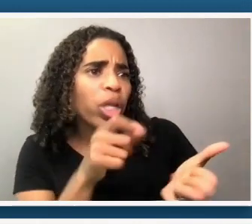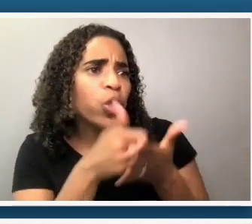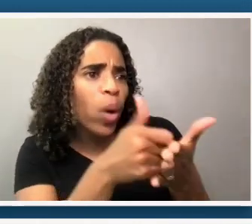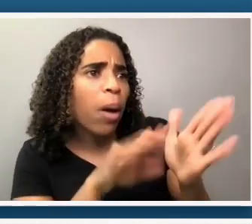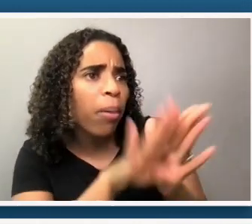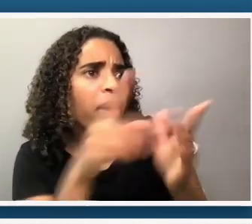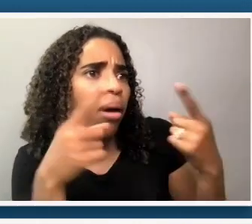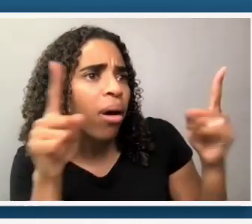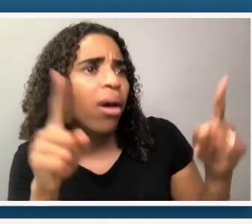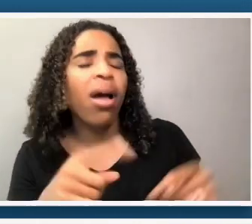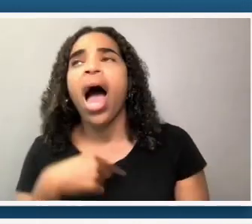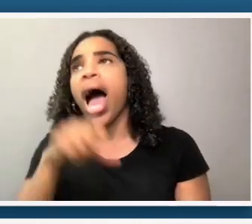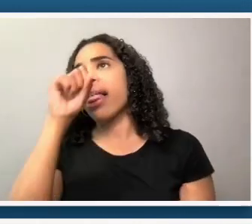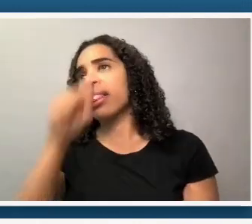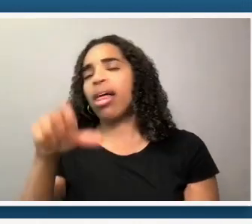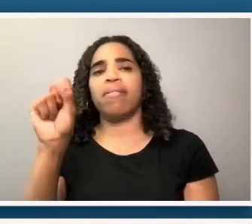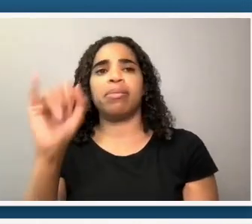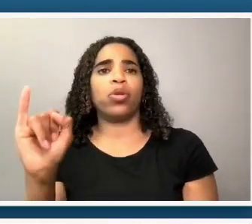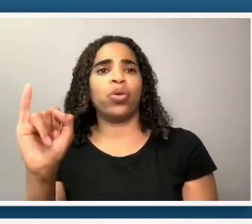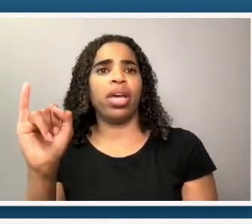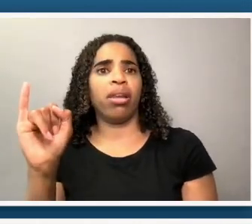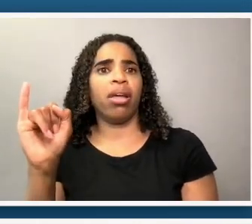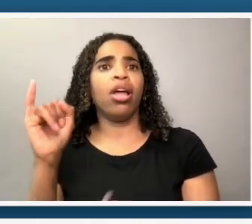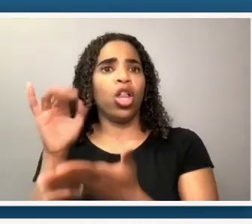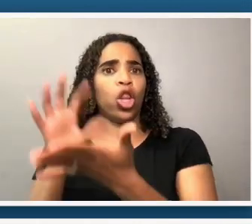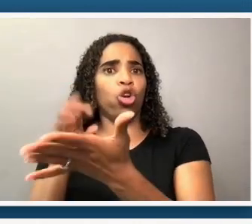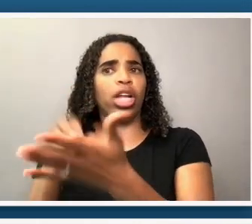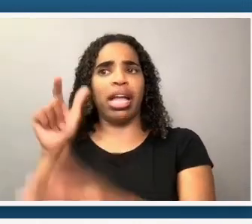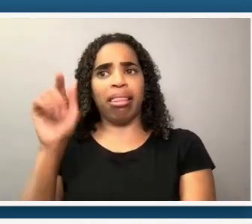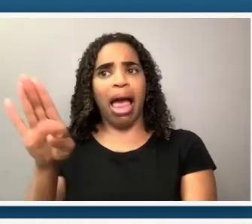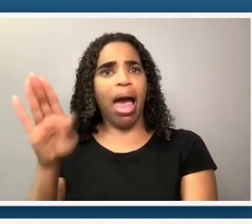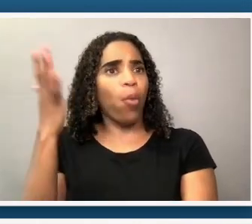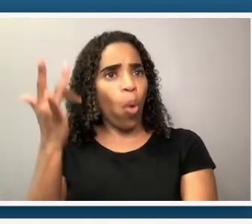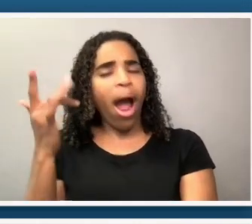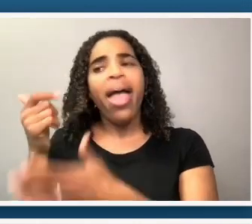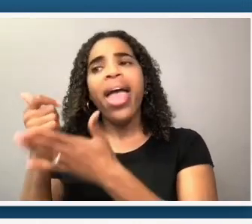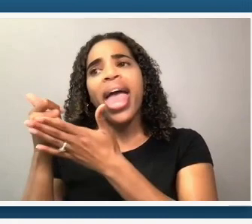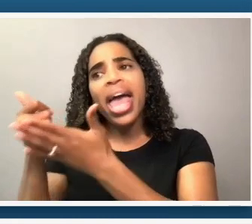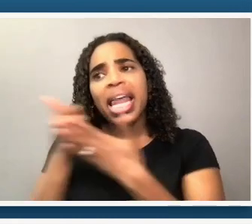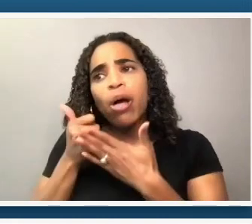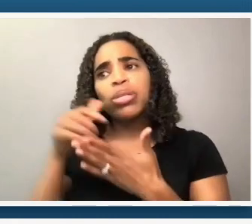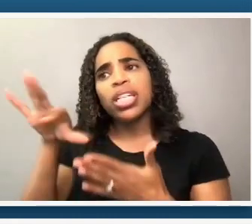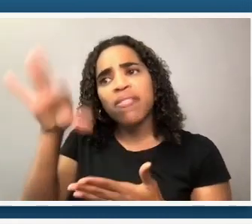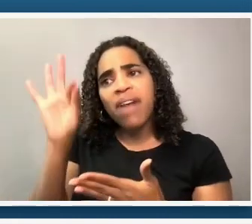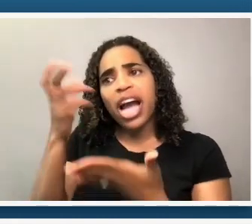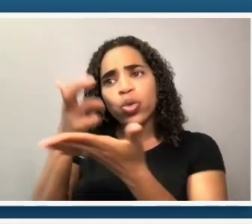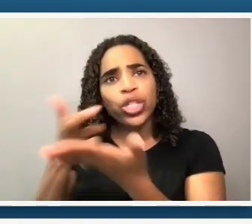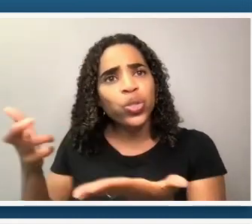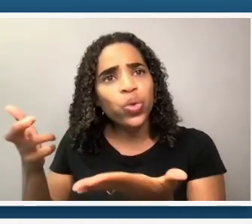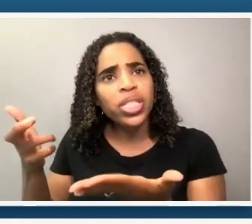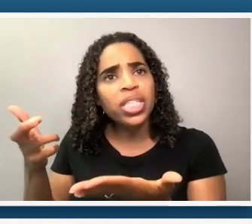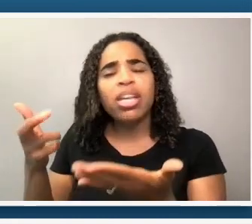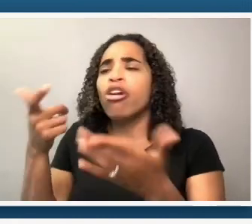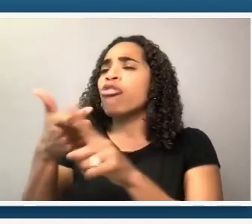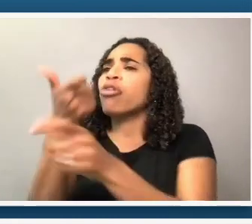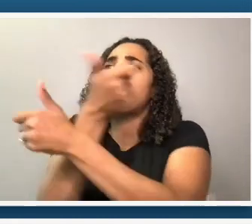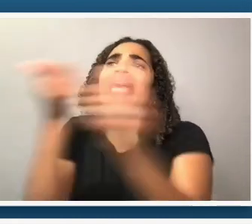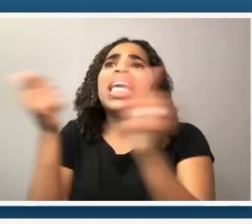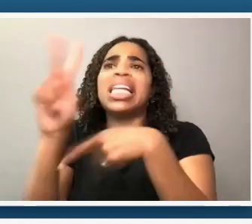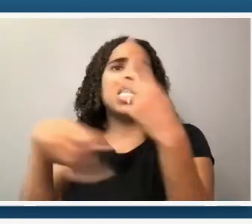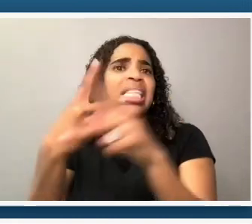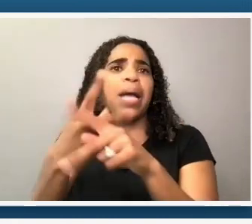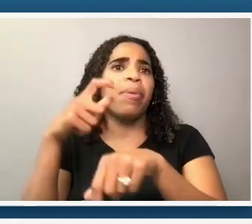Smithsonian Learning Lab, is that it really has its finger on the pulse, because we can find resources from any era,